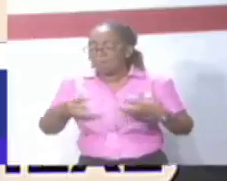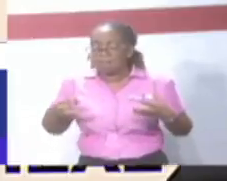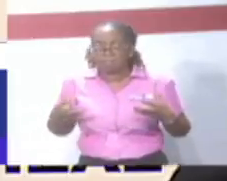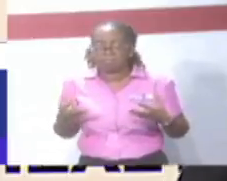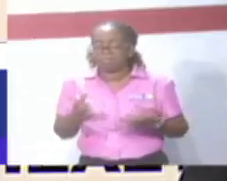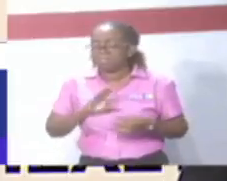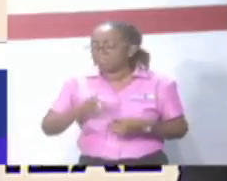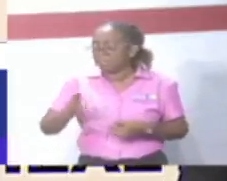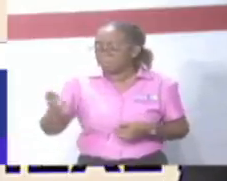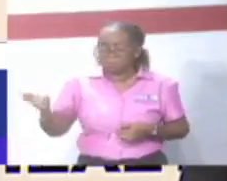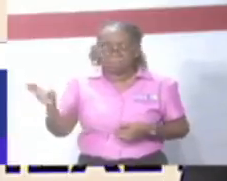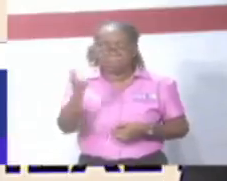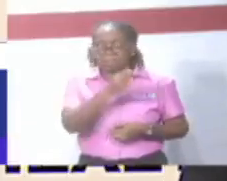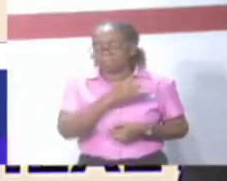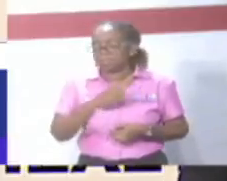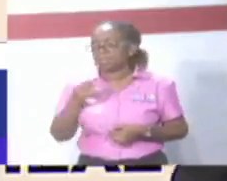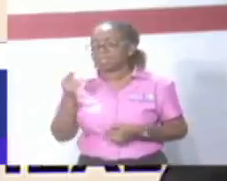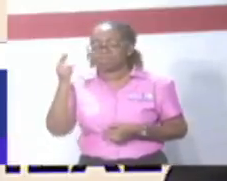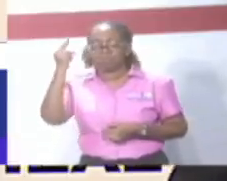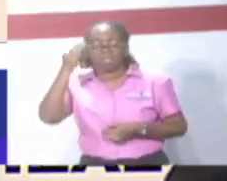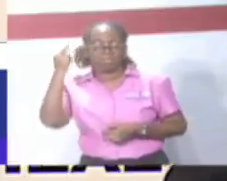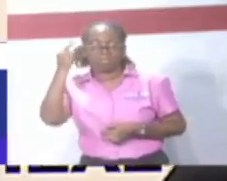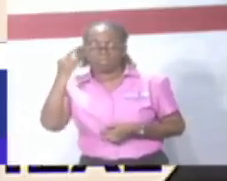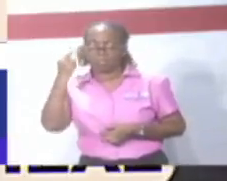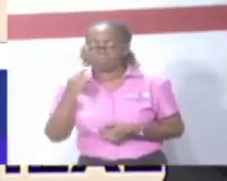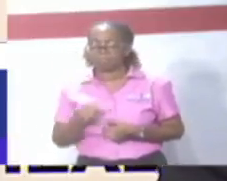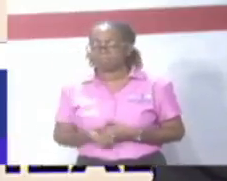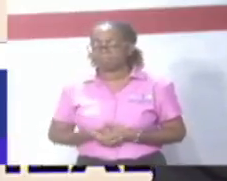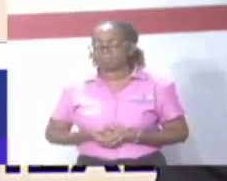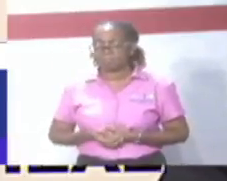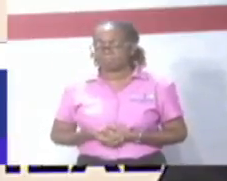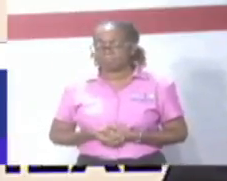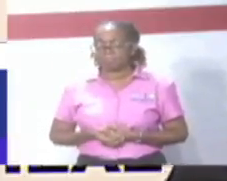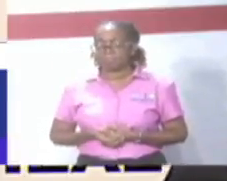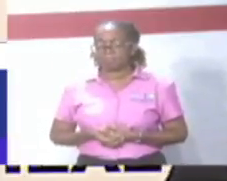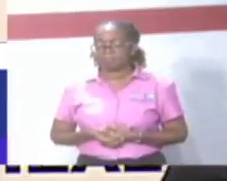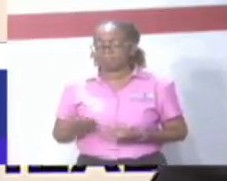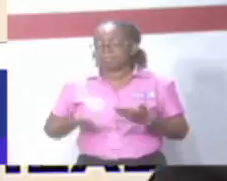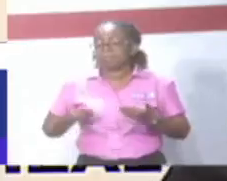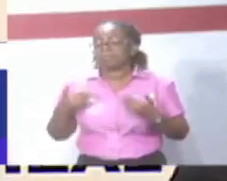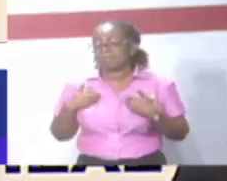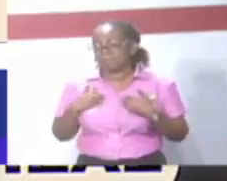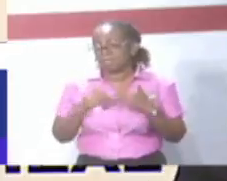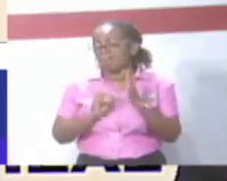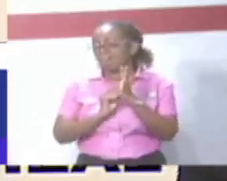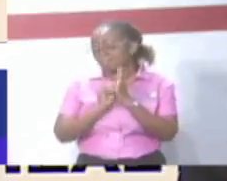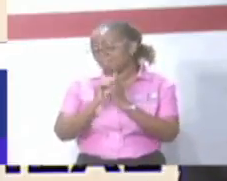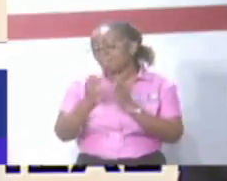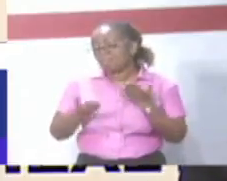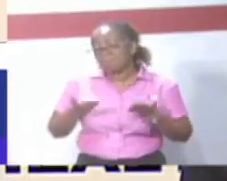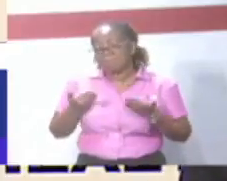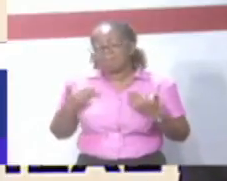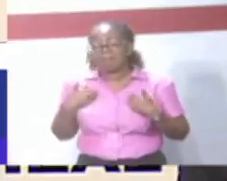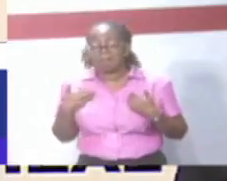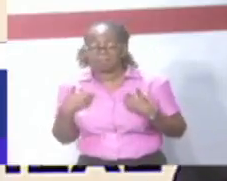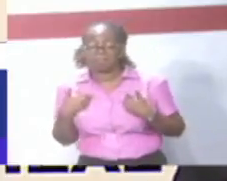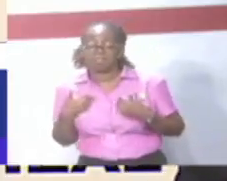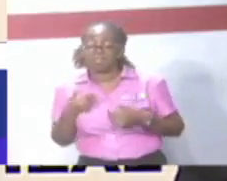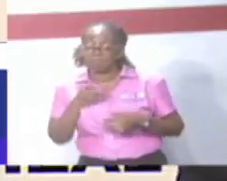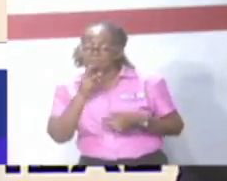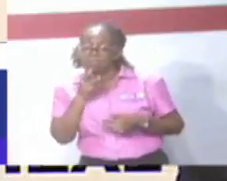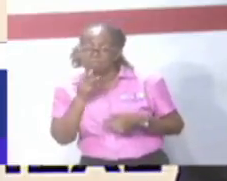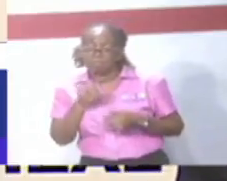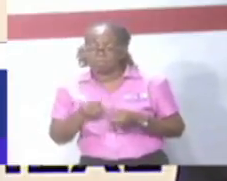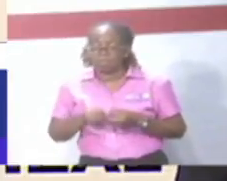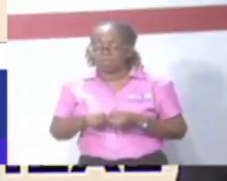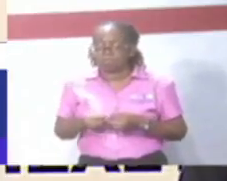could make it look like if it's getting swollen as well. Many things. A cancer could be there as well. Whatever it is, you got to get it treated. So that person, I hope you